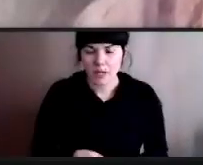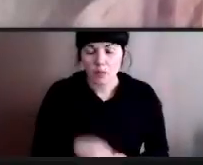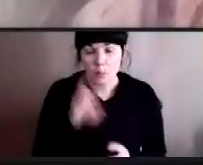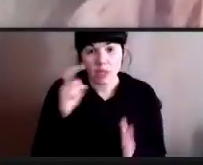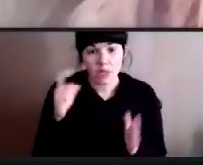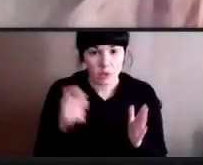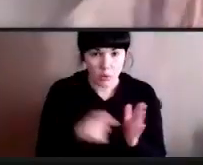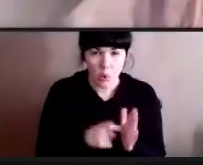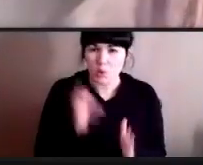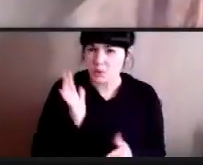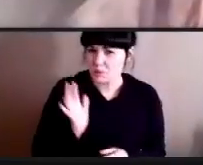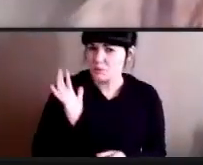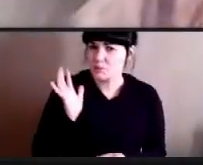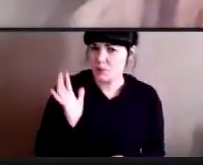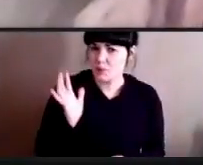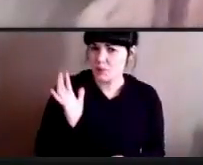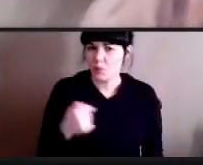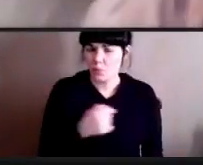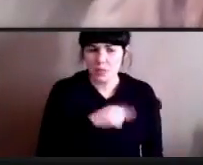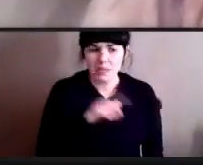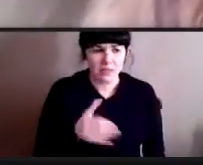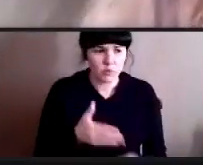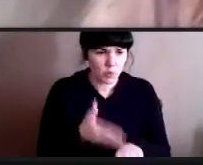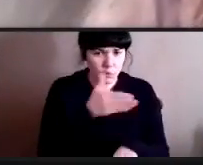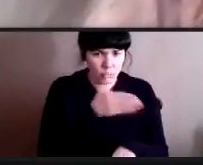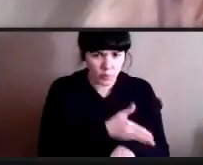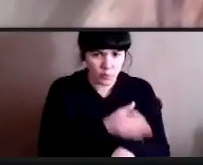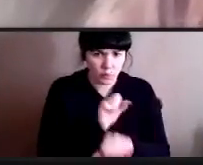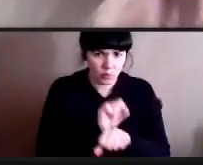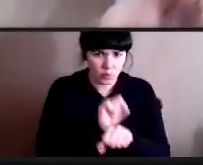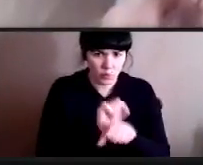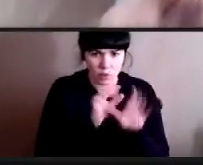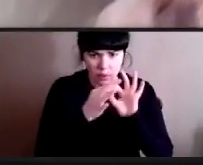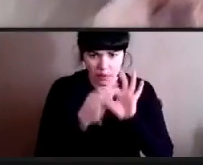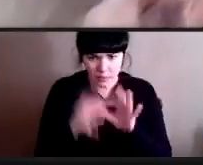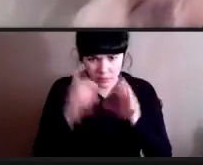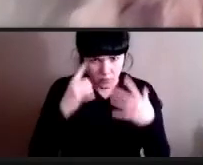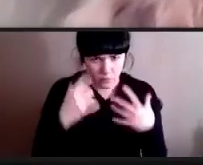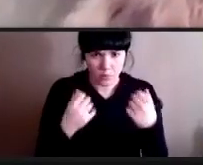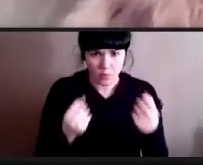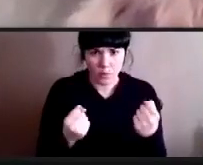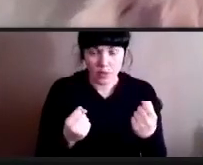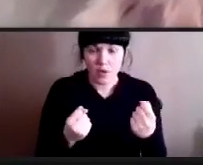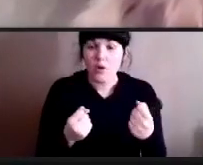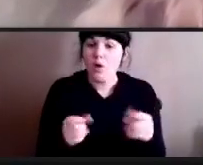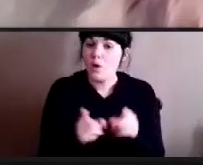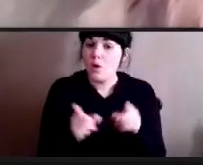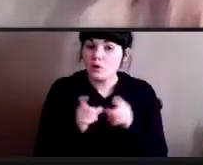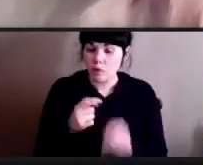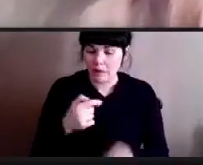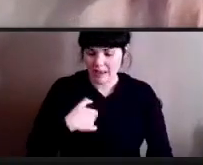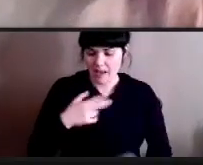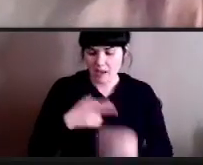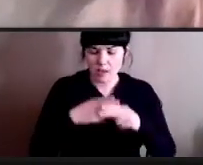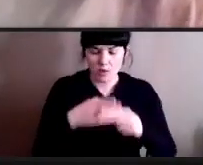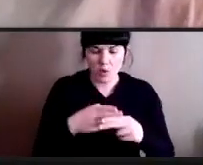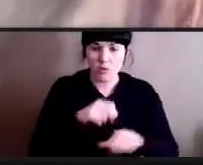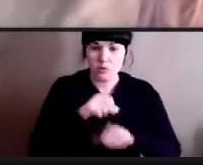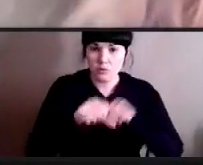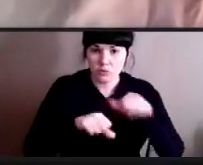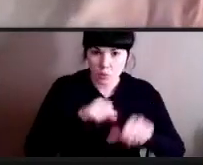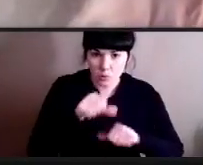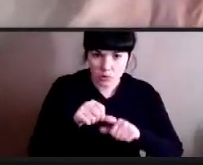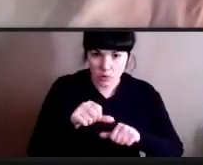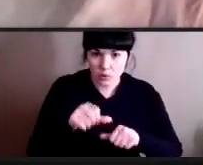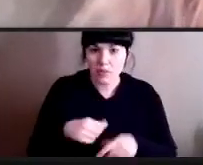to mental health, which I also call social emotional health. And so what we started, the team that